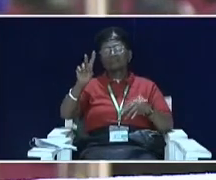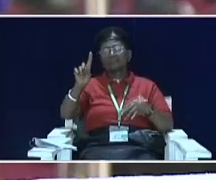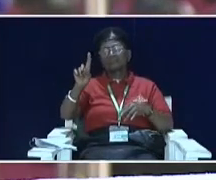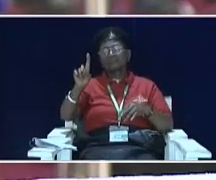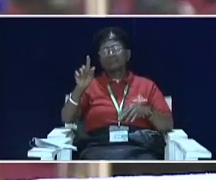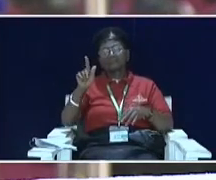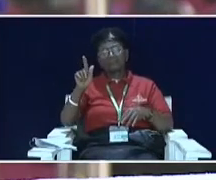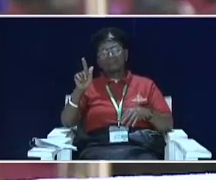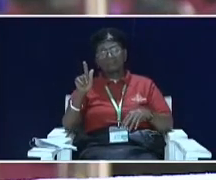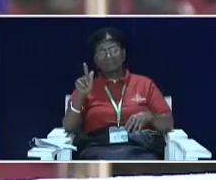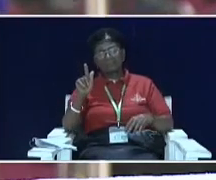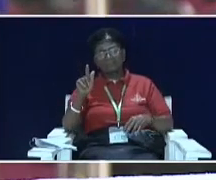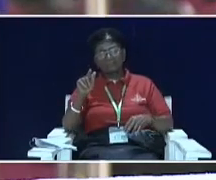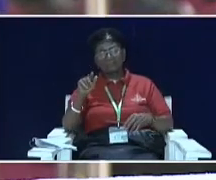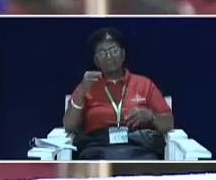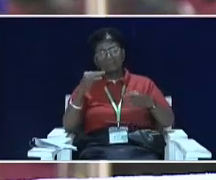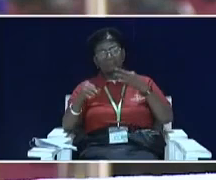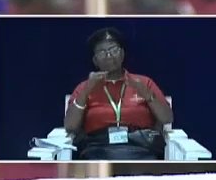21. Judges 6,